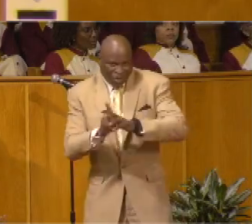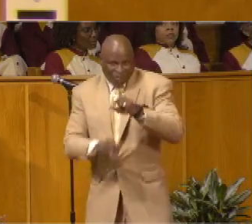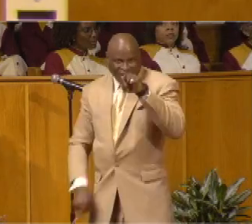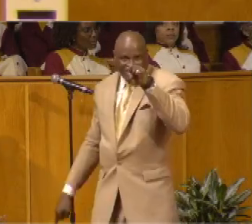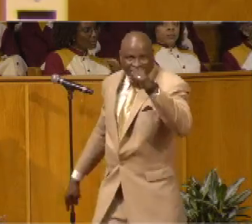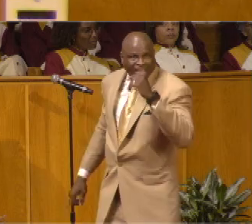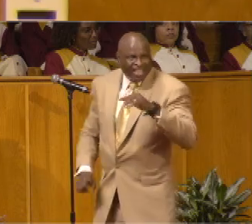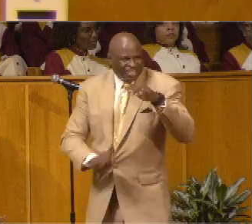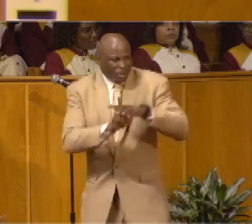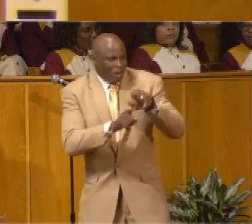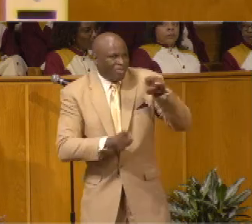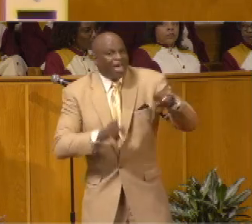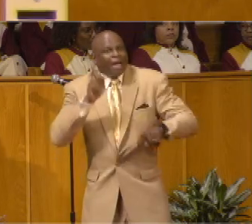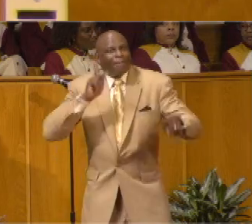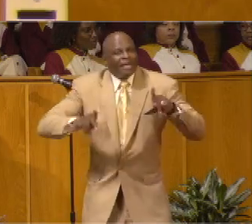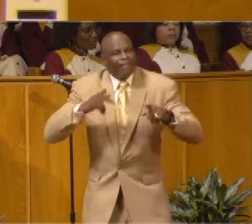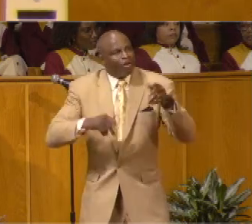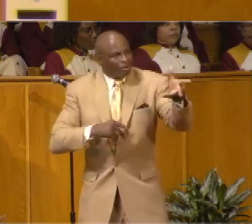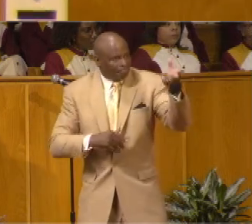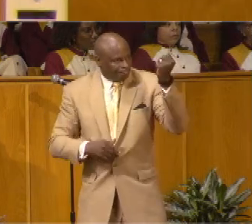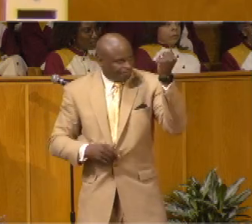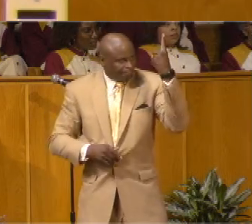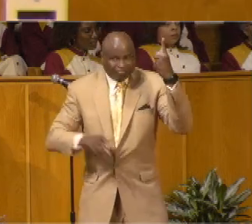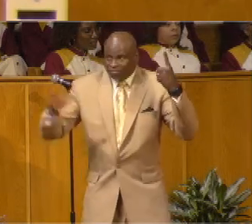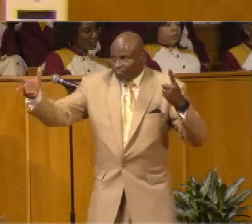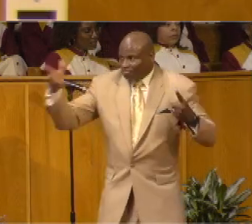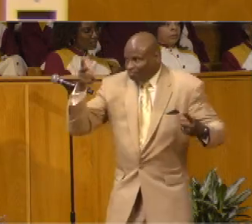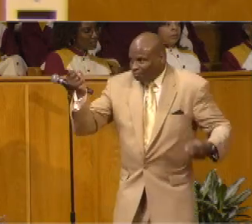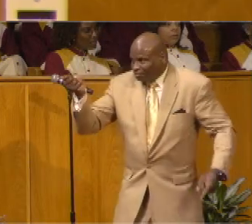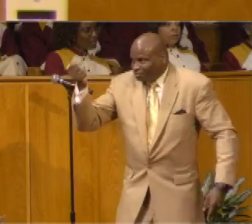languages that people understand.